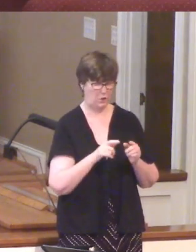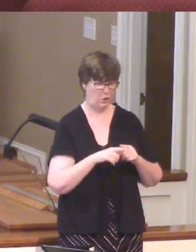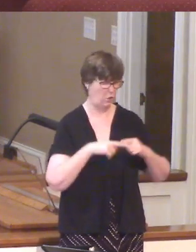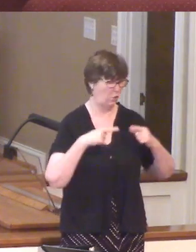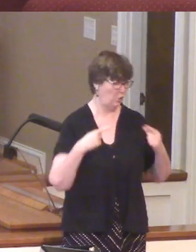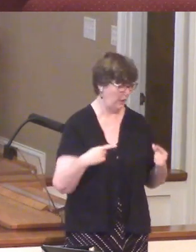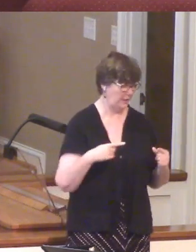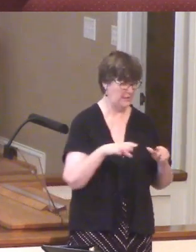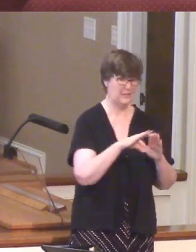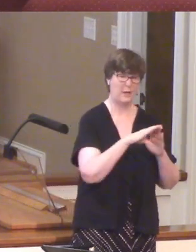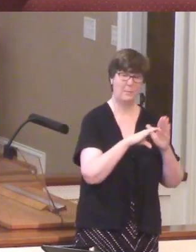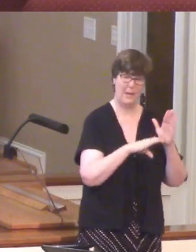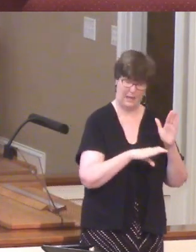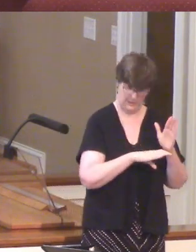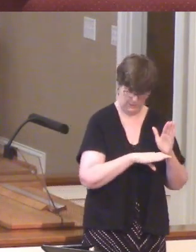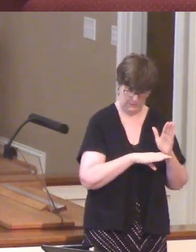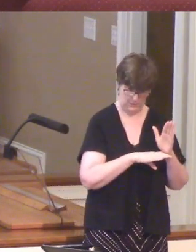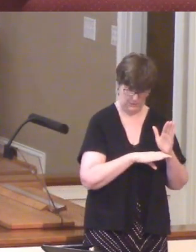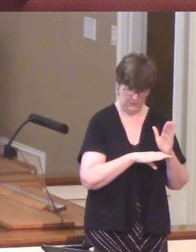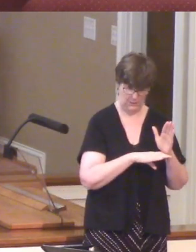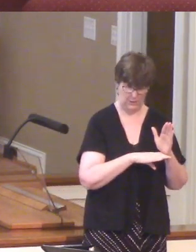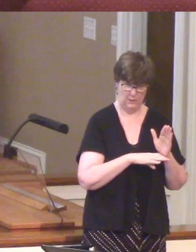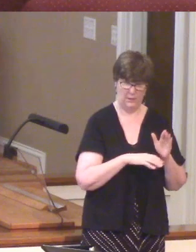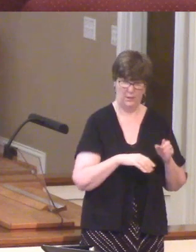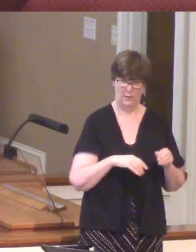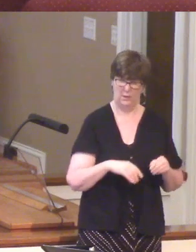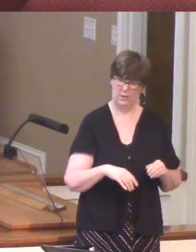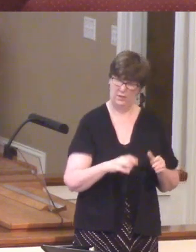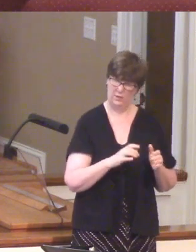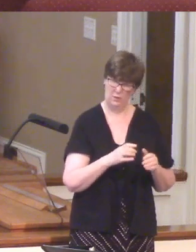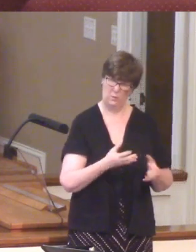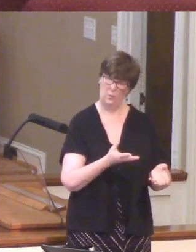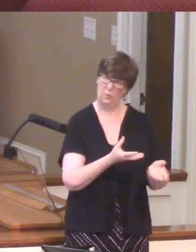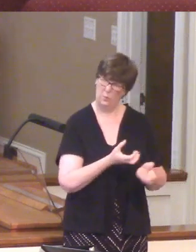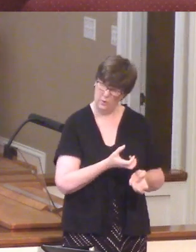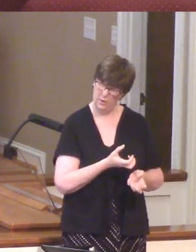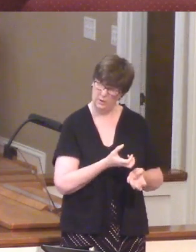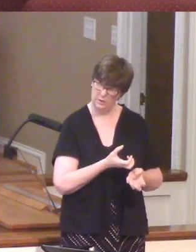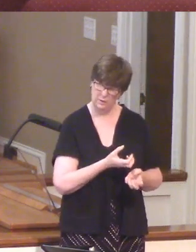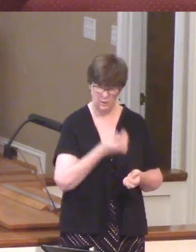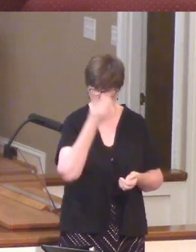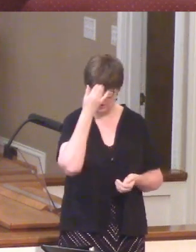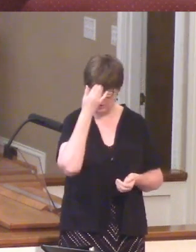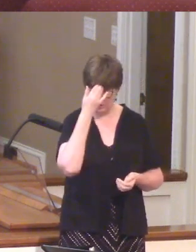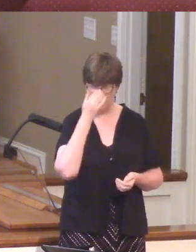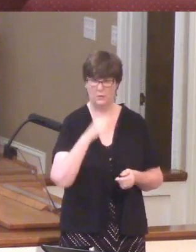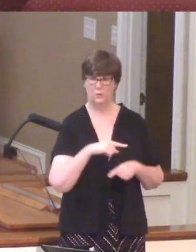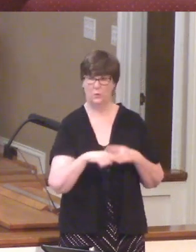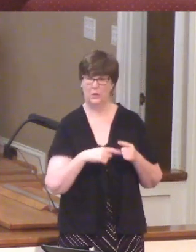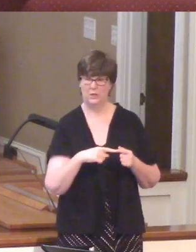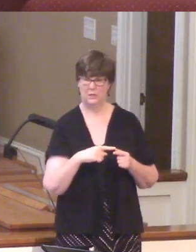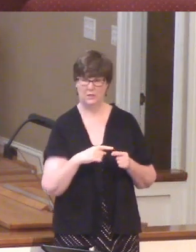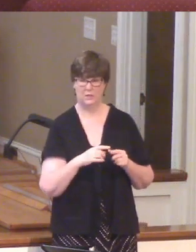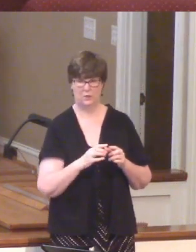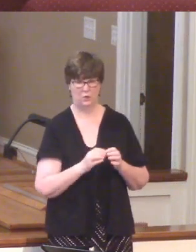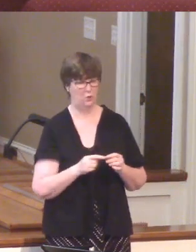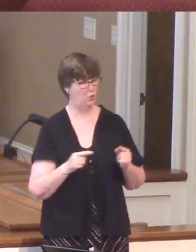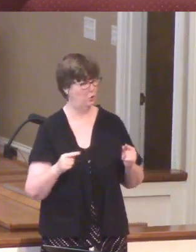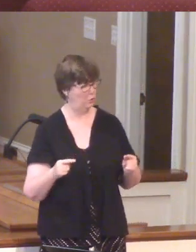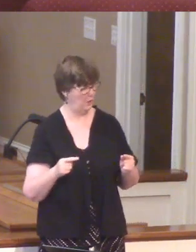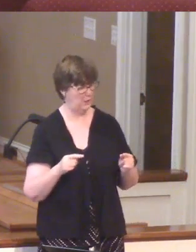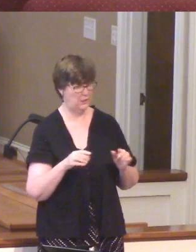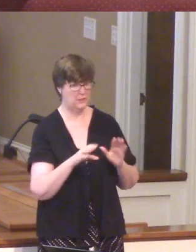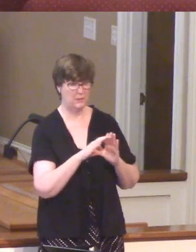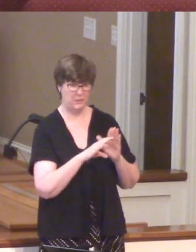is binding on all humanity. He wanted to know which commandment sums up all the commandments. In other